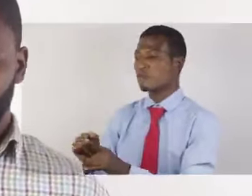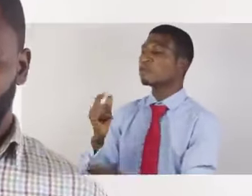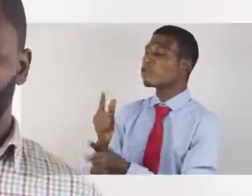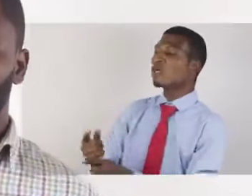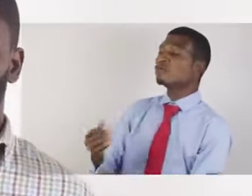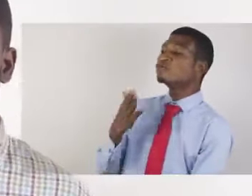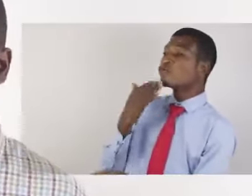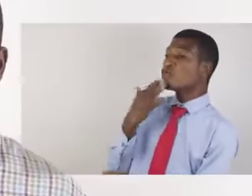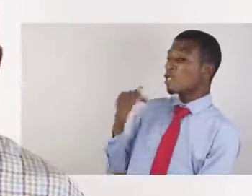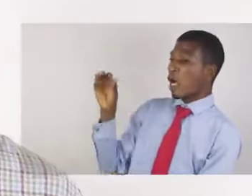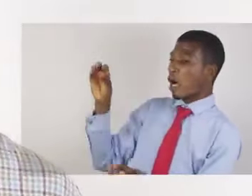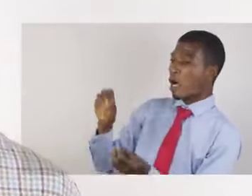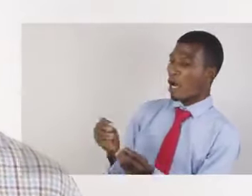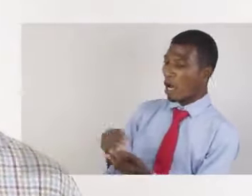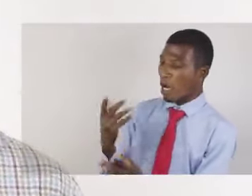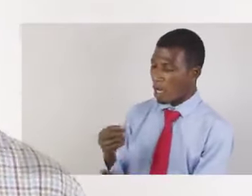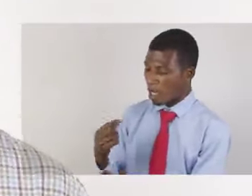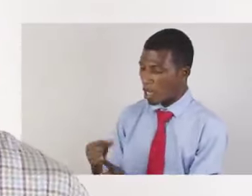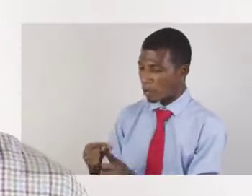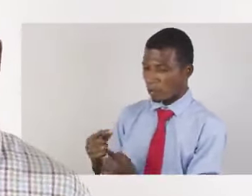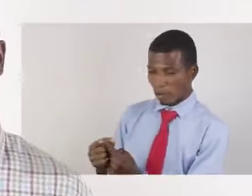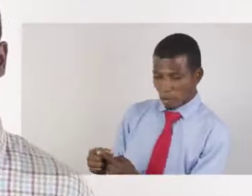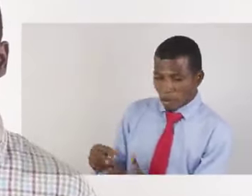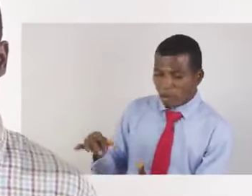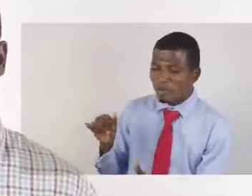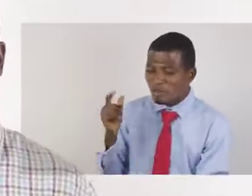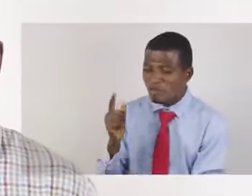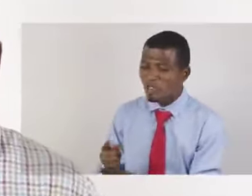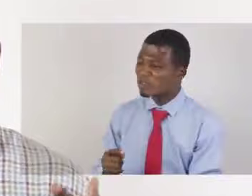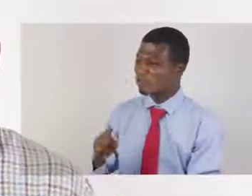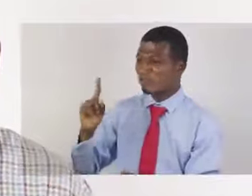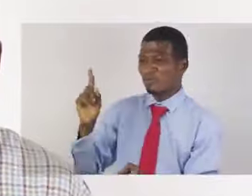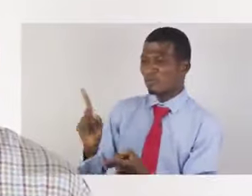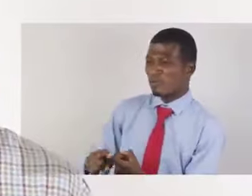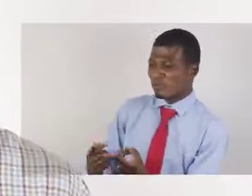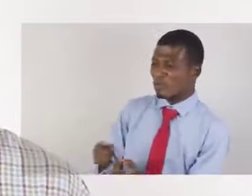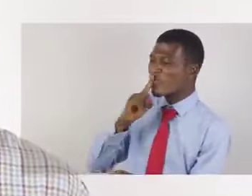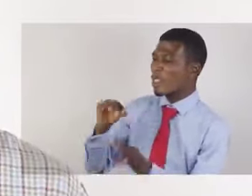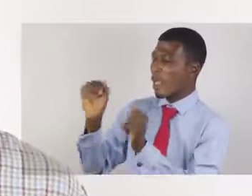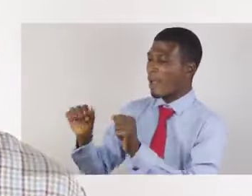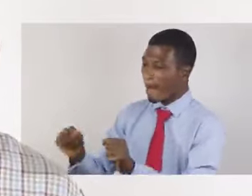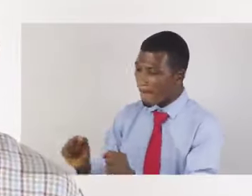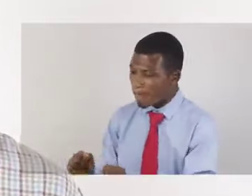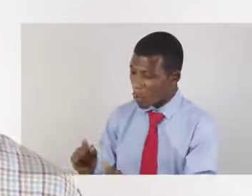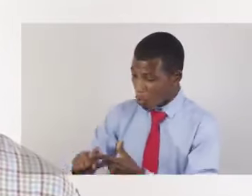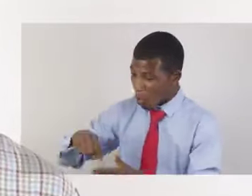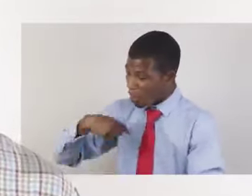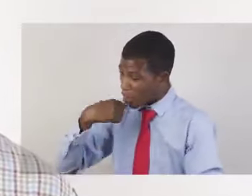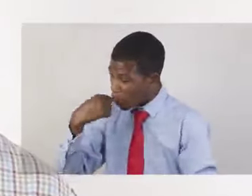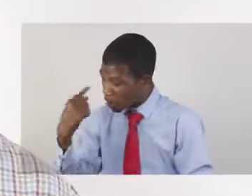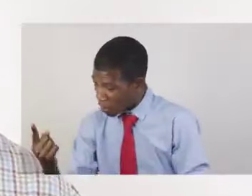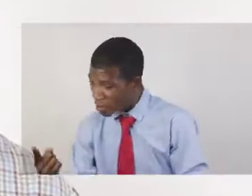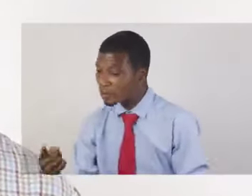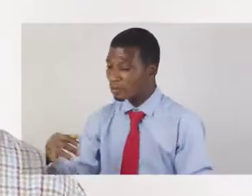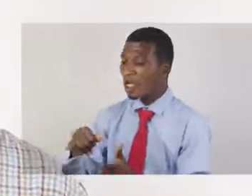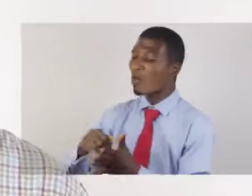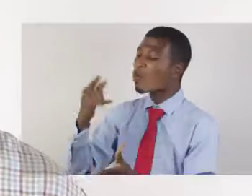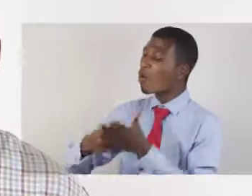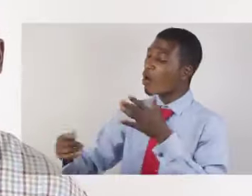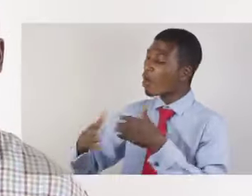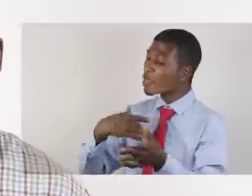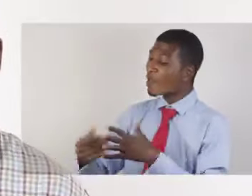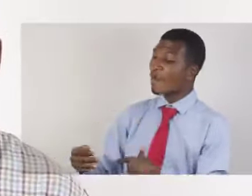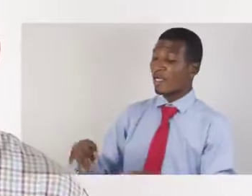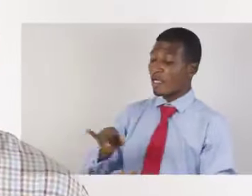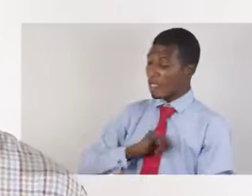exaggeration, though not with the intention to deceive. Now, the usage of the excessive exaggeration